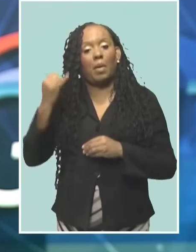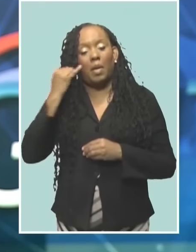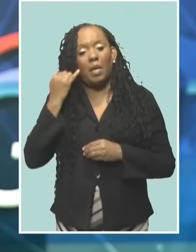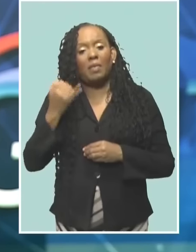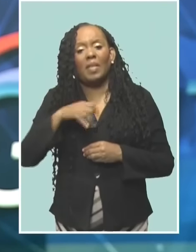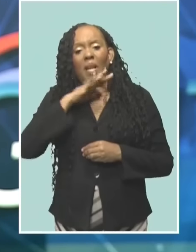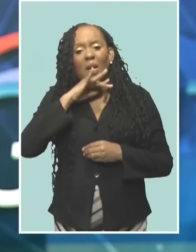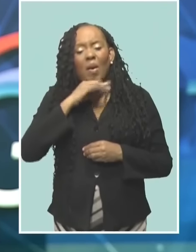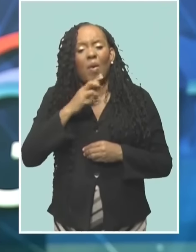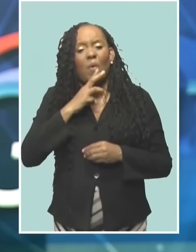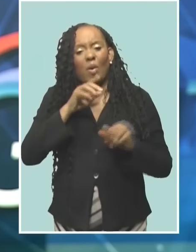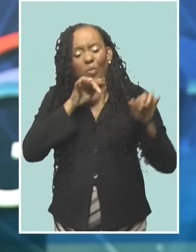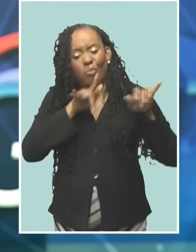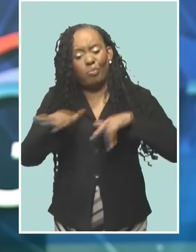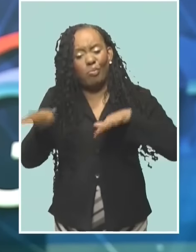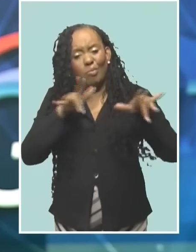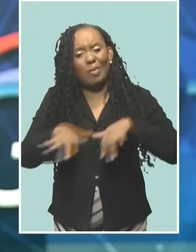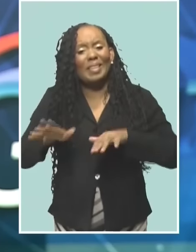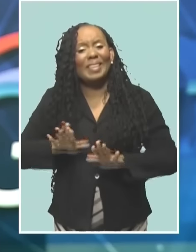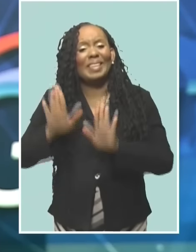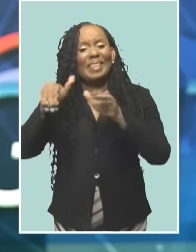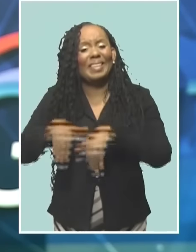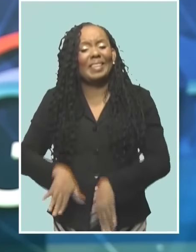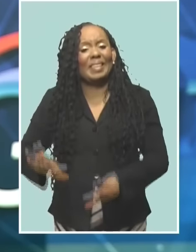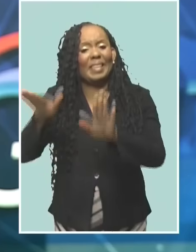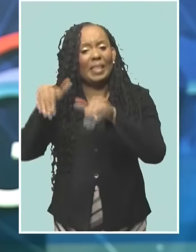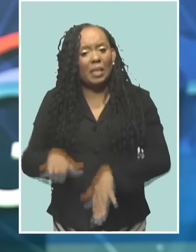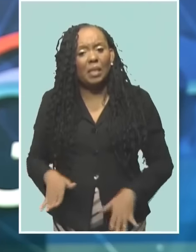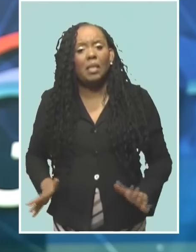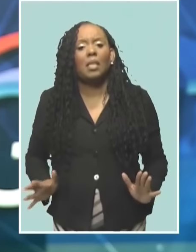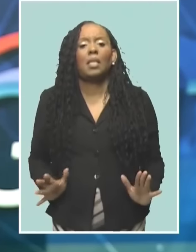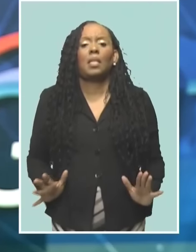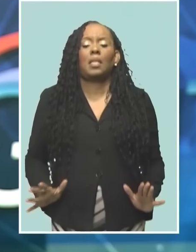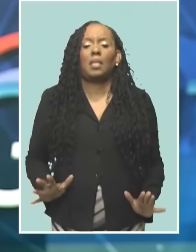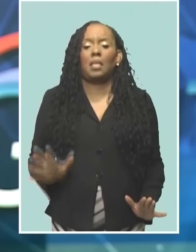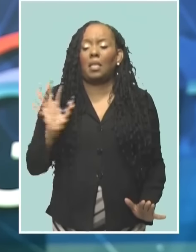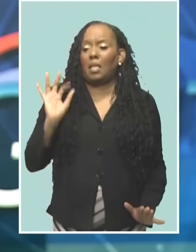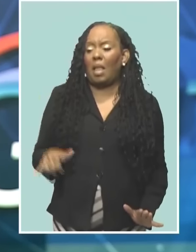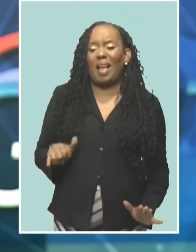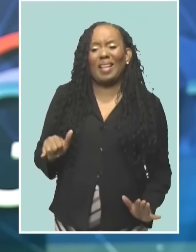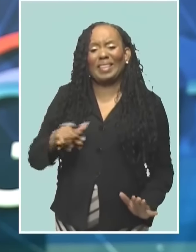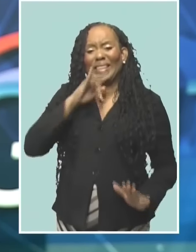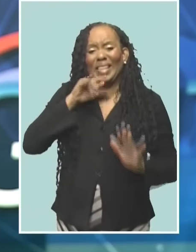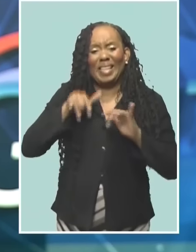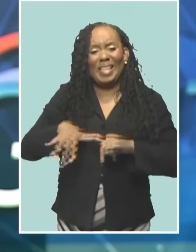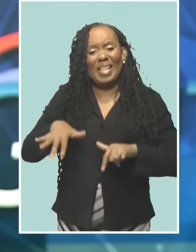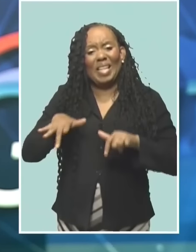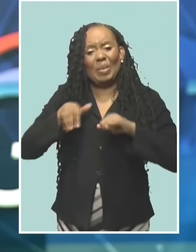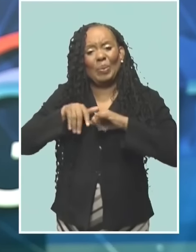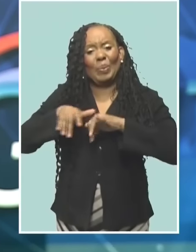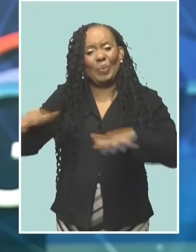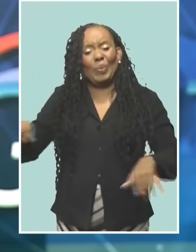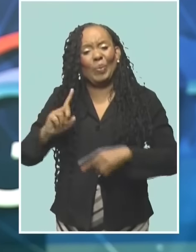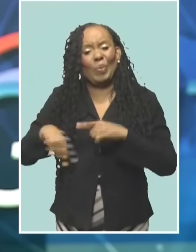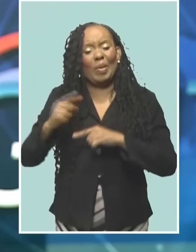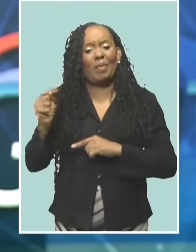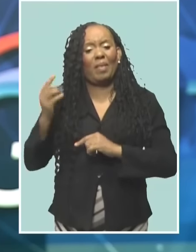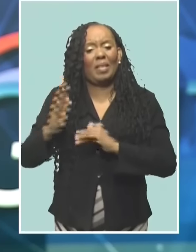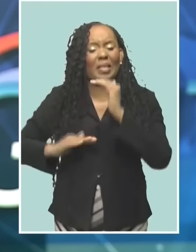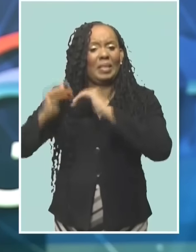being pumped into the sea. Mr. Abrams says releasing treated sewage out to sea has been the practice since the plant was